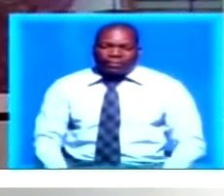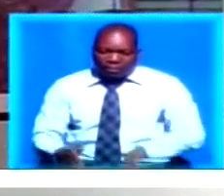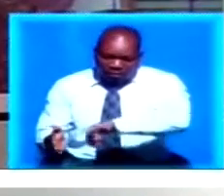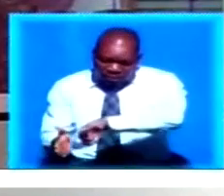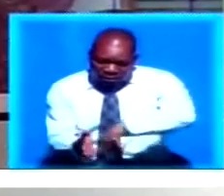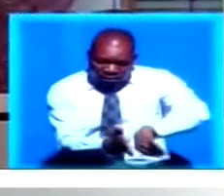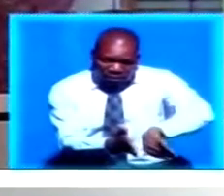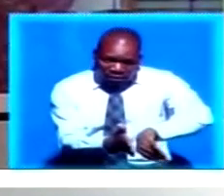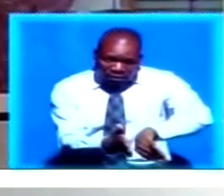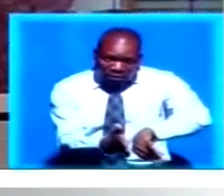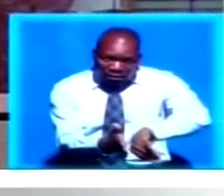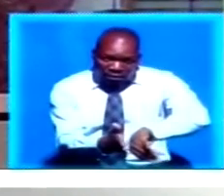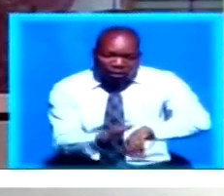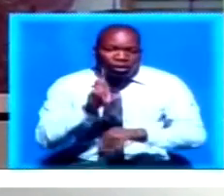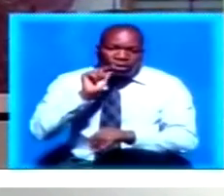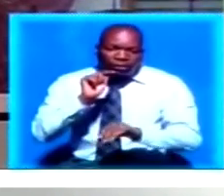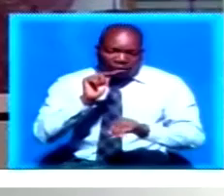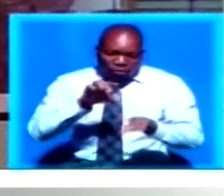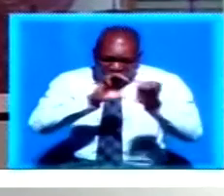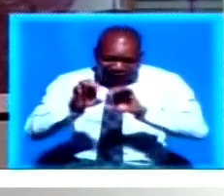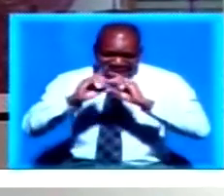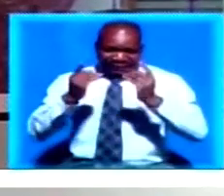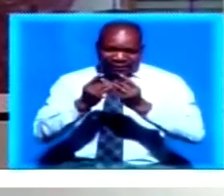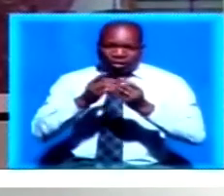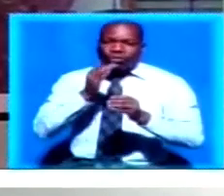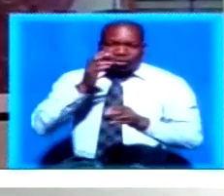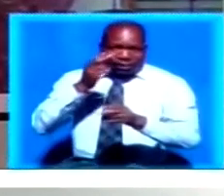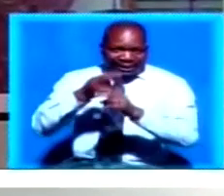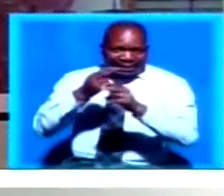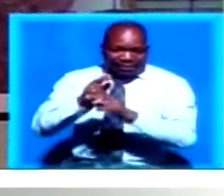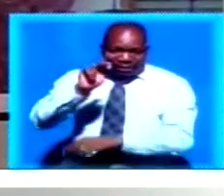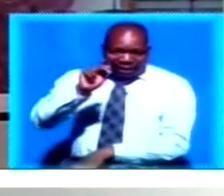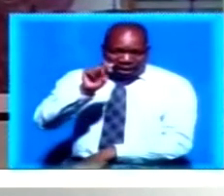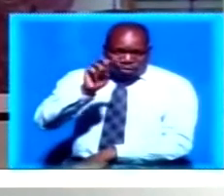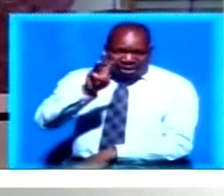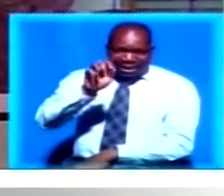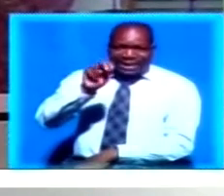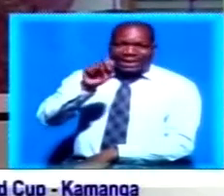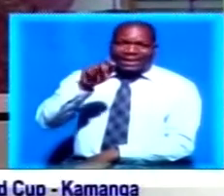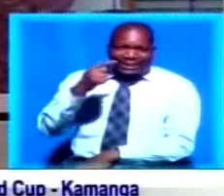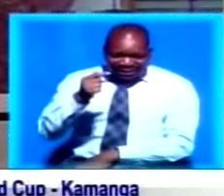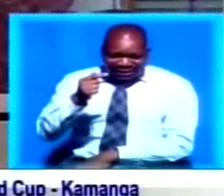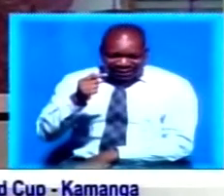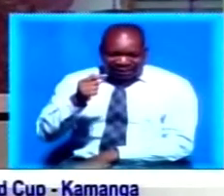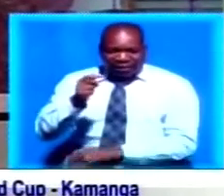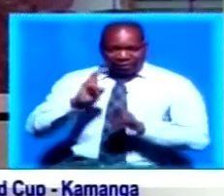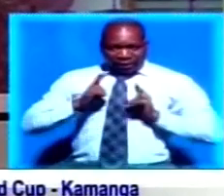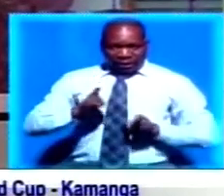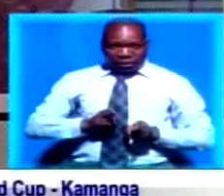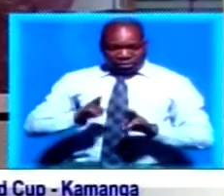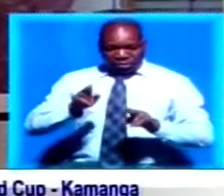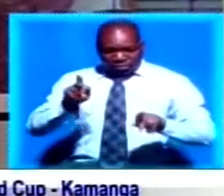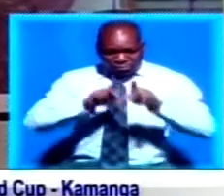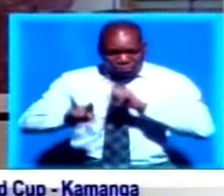Acting Livingstone District Commissioner Harriet Kawina says it is impossible to achieve a development in the absence of a healthy